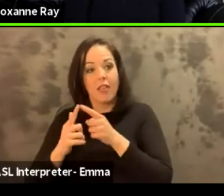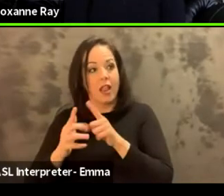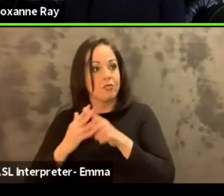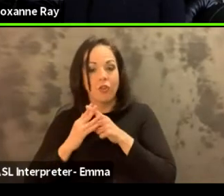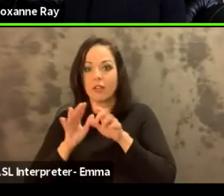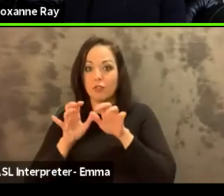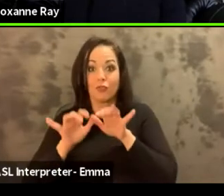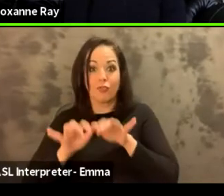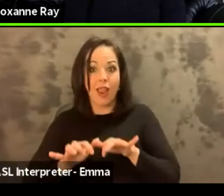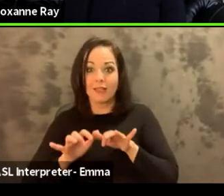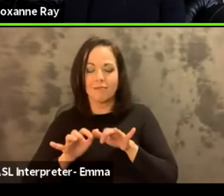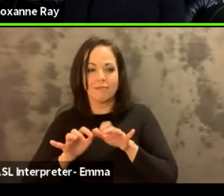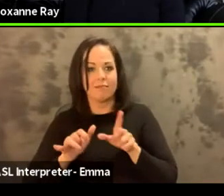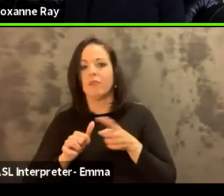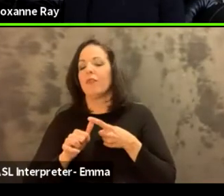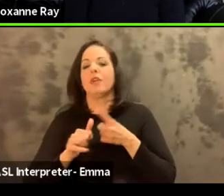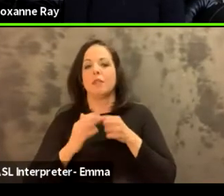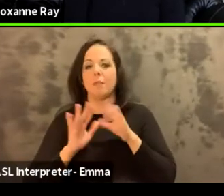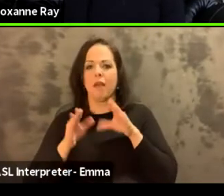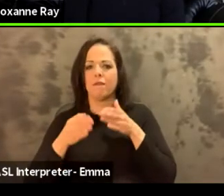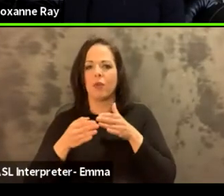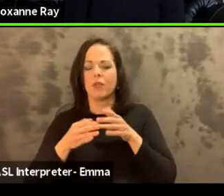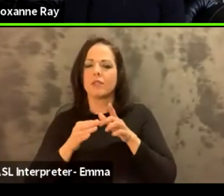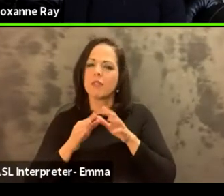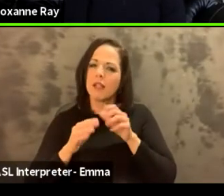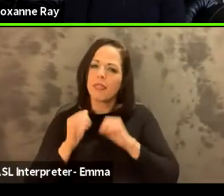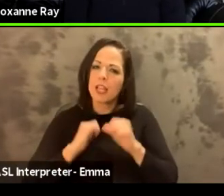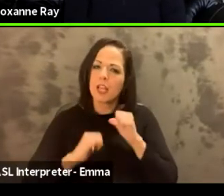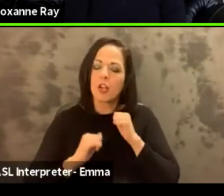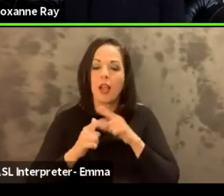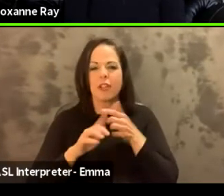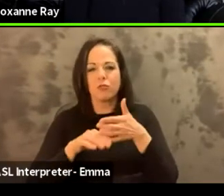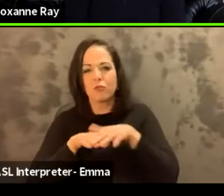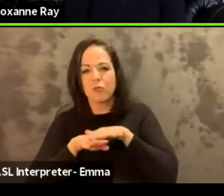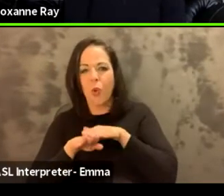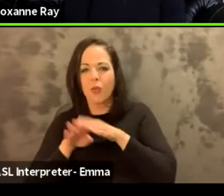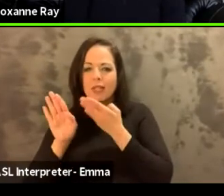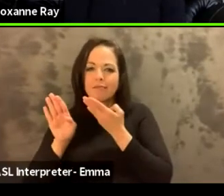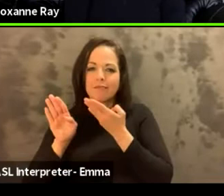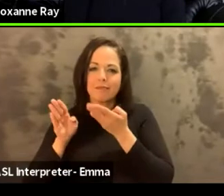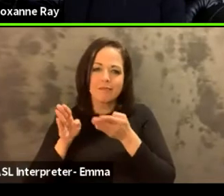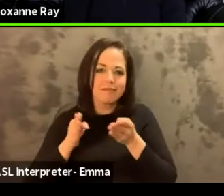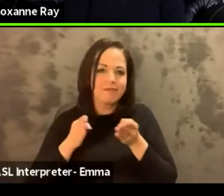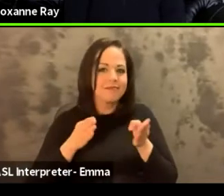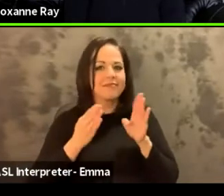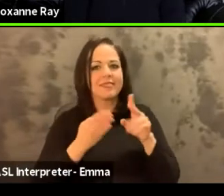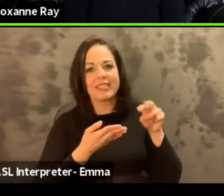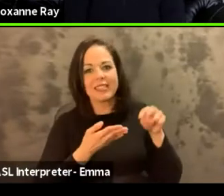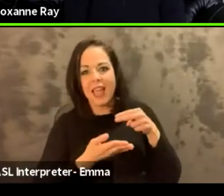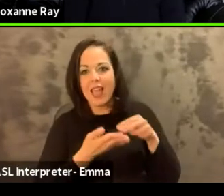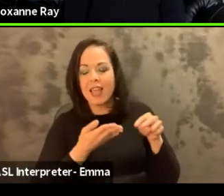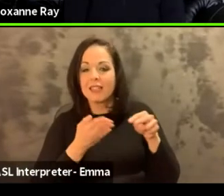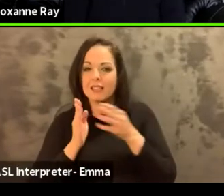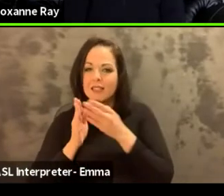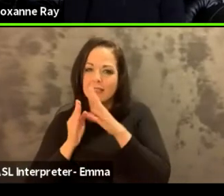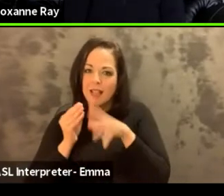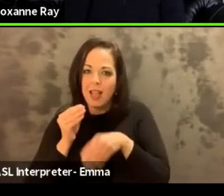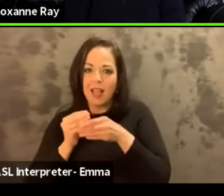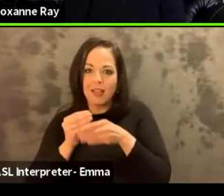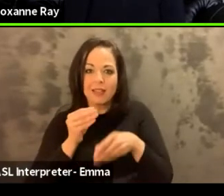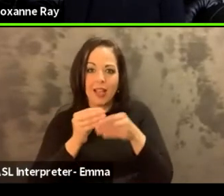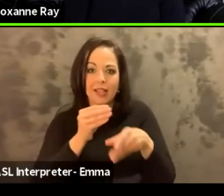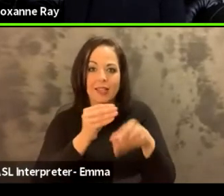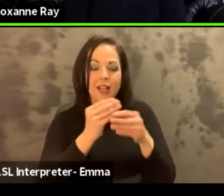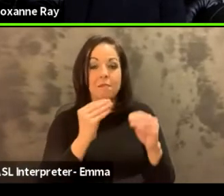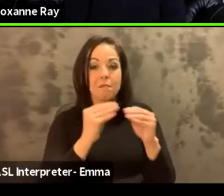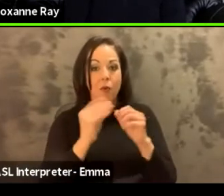at first about theater, and then slowly expanding to dance, other kinds of performance,